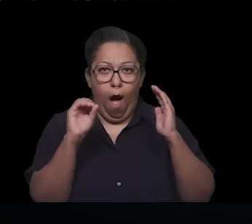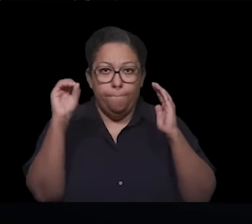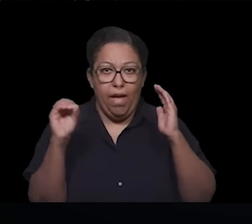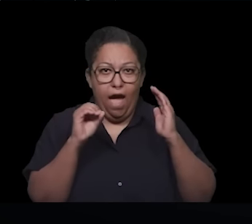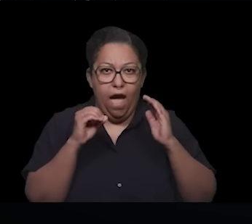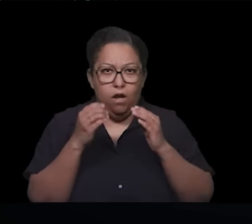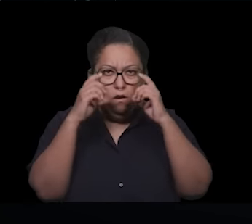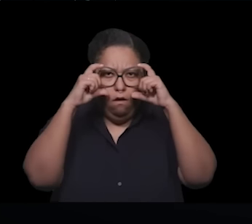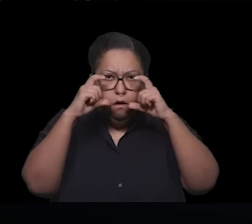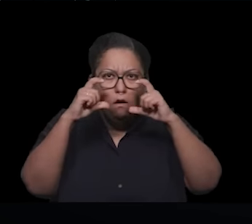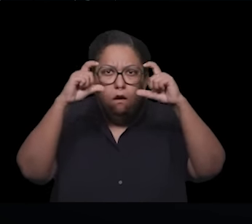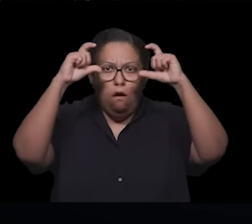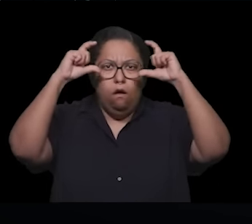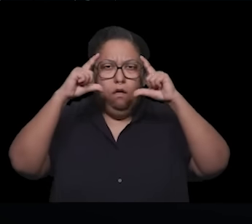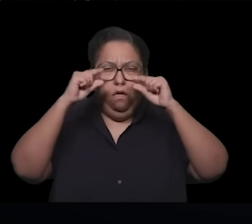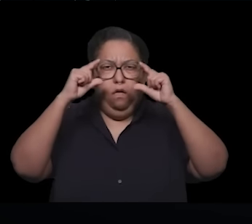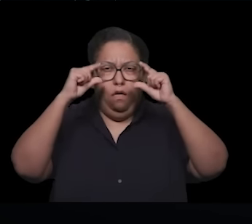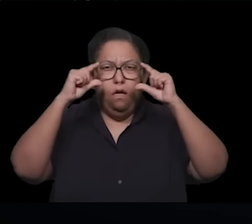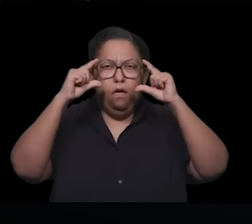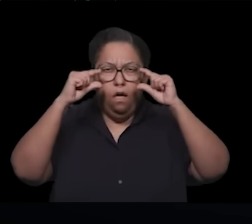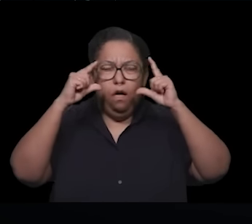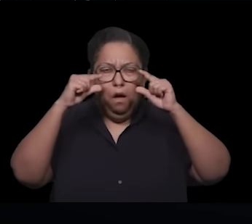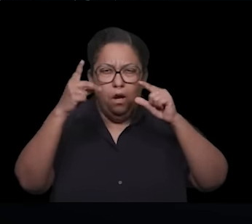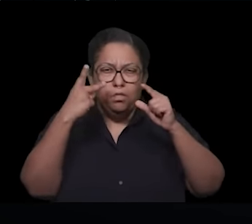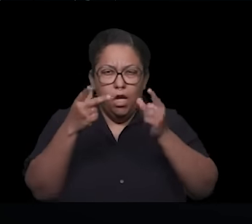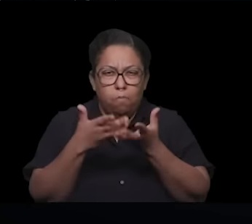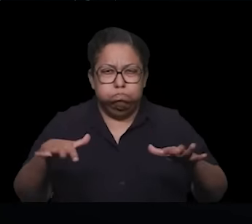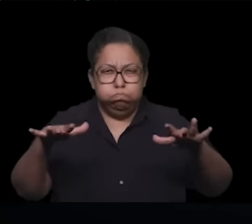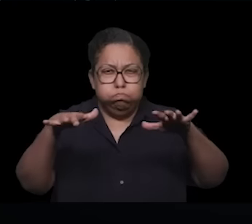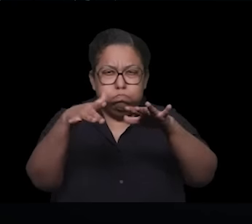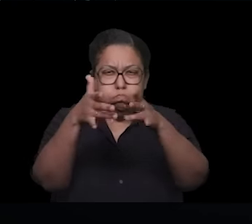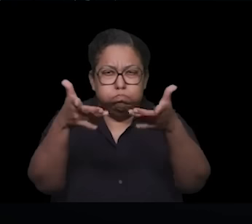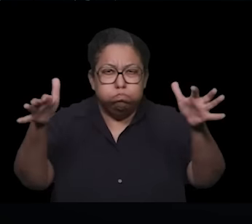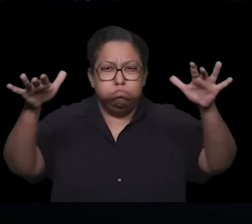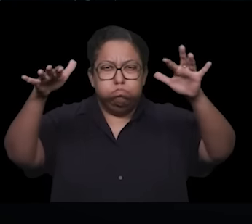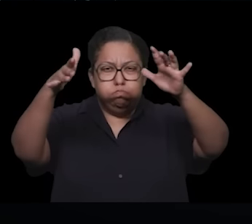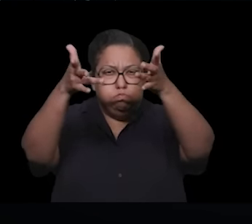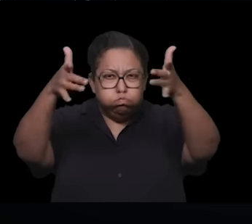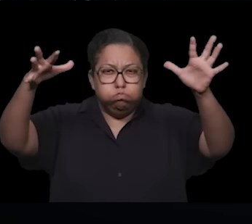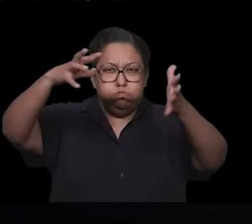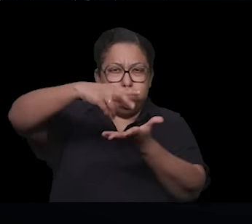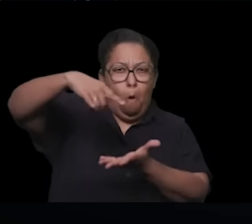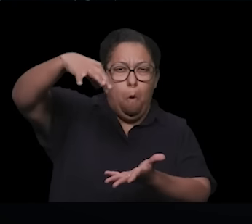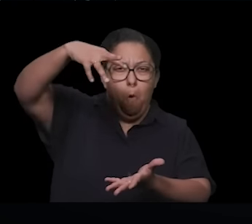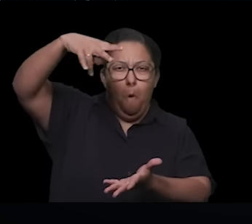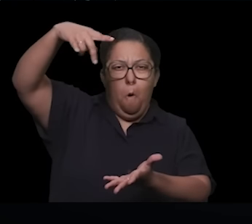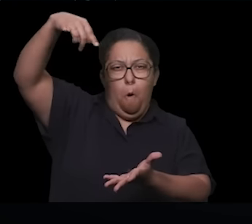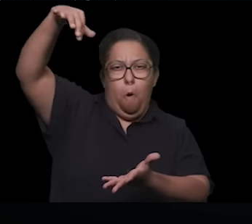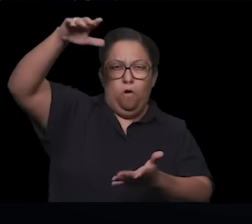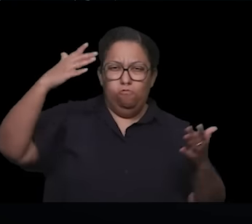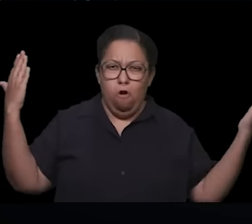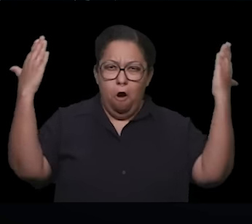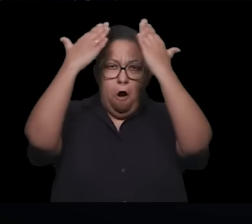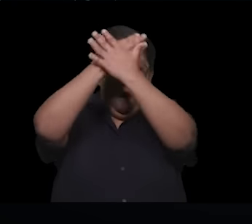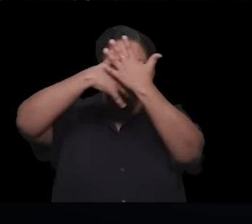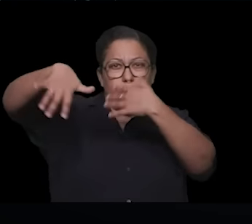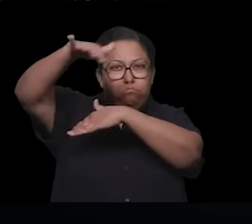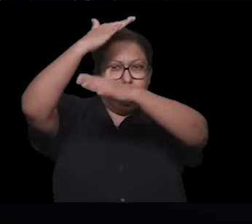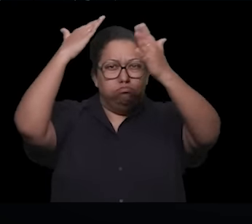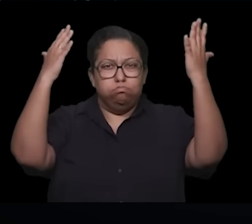Oppenheimer removes his goggles, blinking rapidly and squinting to see the explosion growing into a column of fire that blooms high into the dark